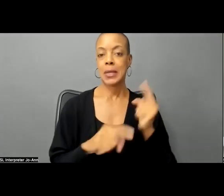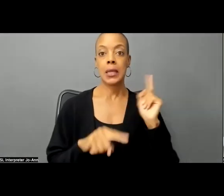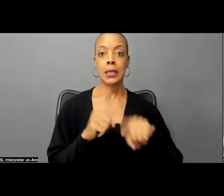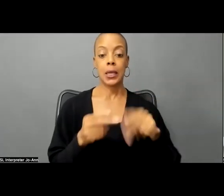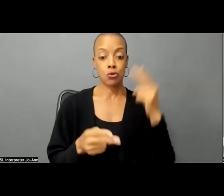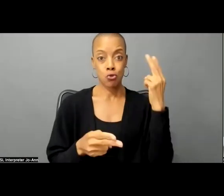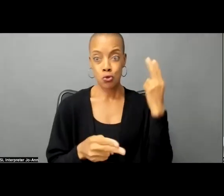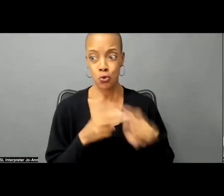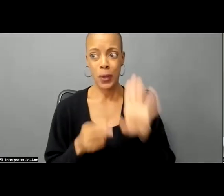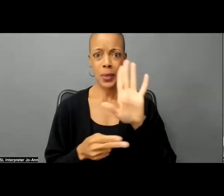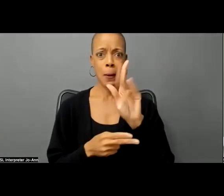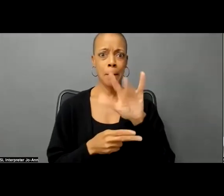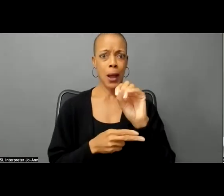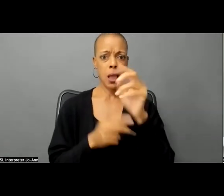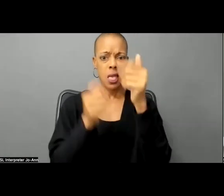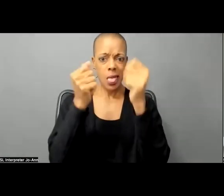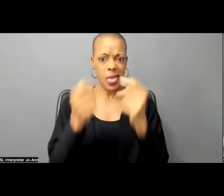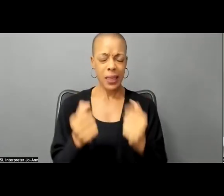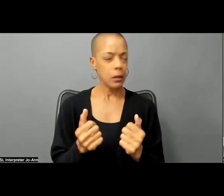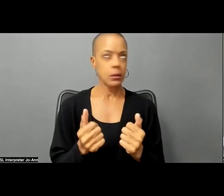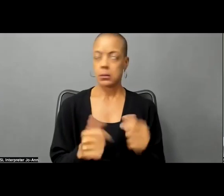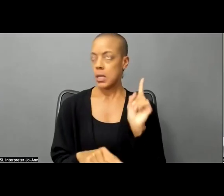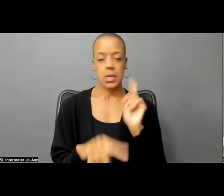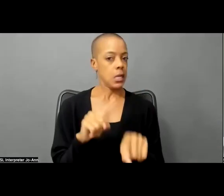they're doing so much vital and important work,